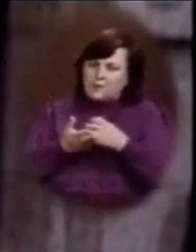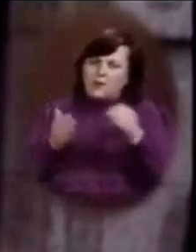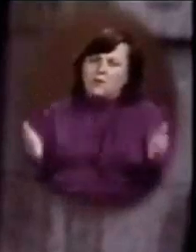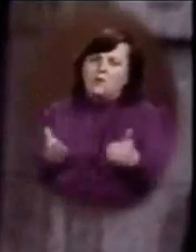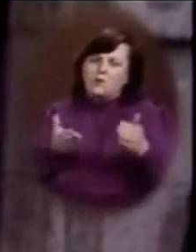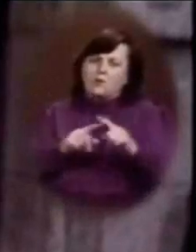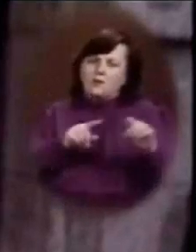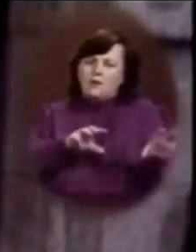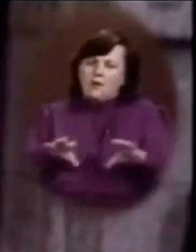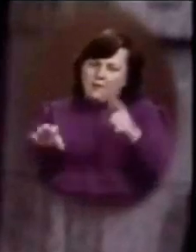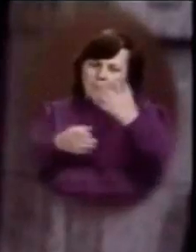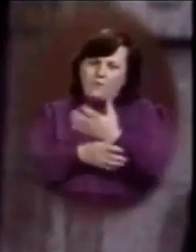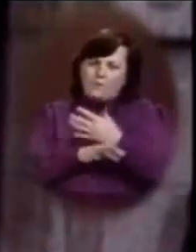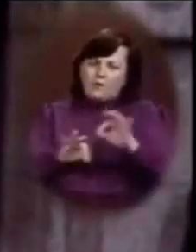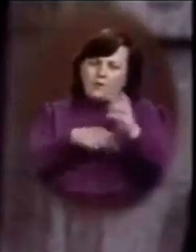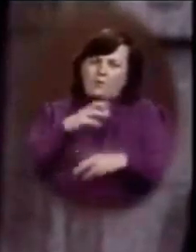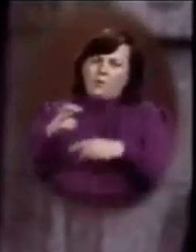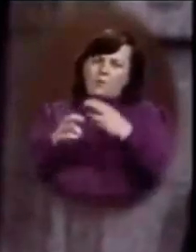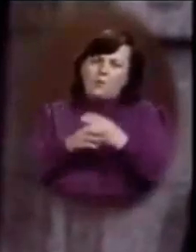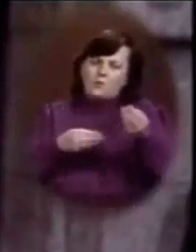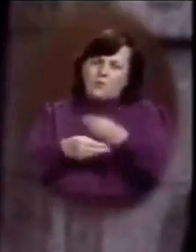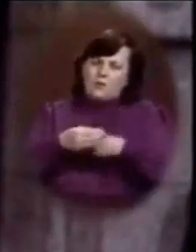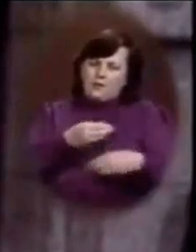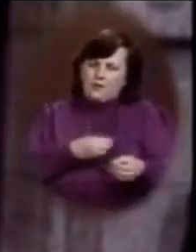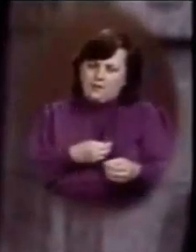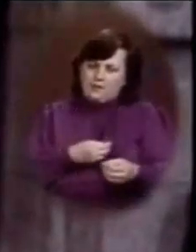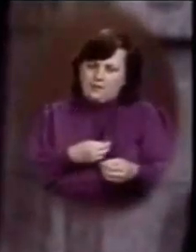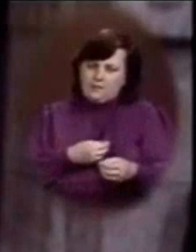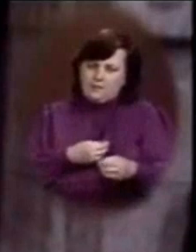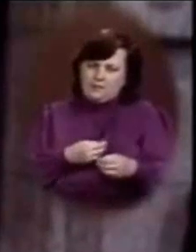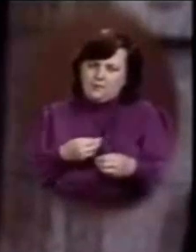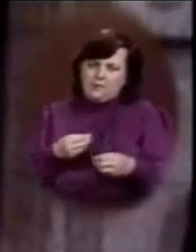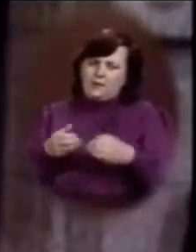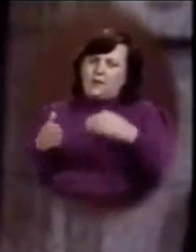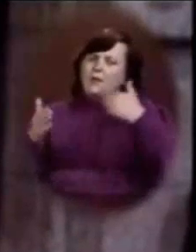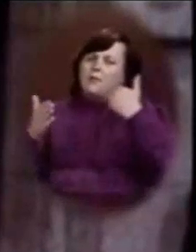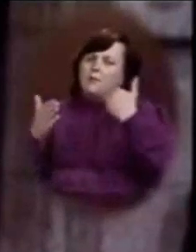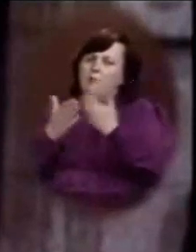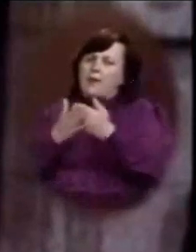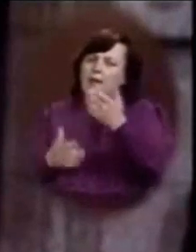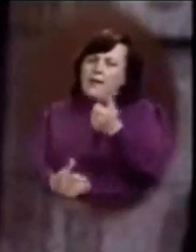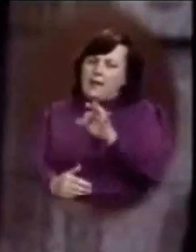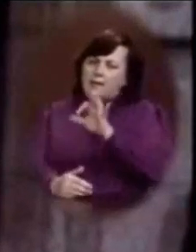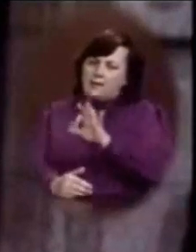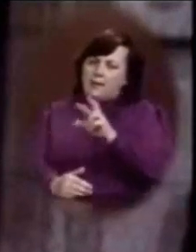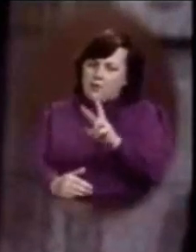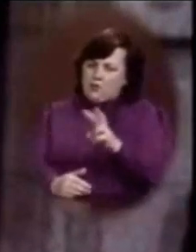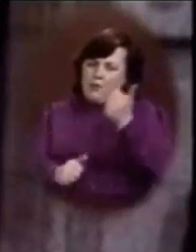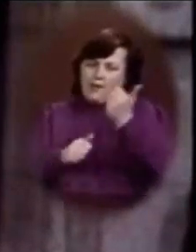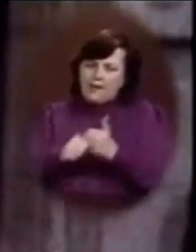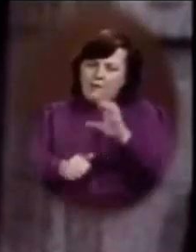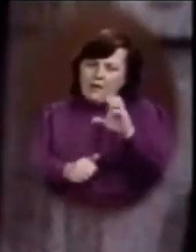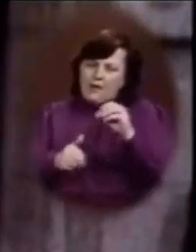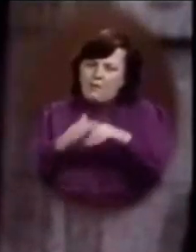measures to free up world trade. Mr. Speaker, by 1992, every firm in Europe,